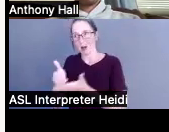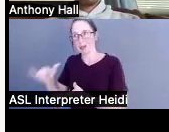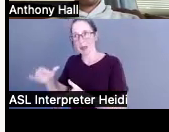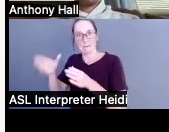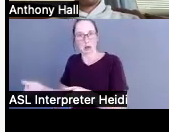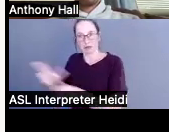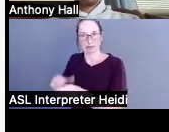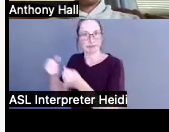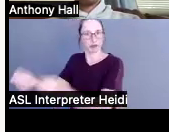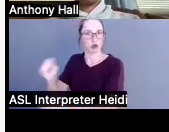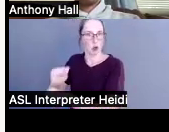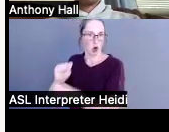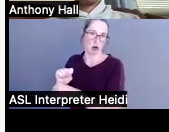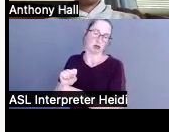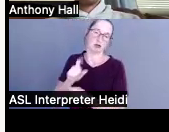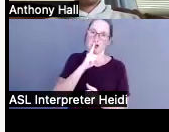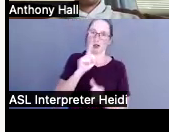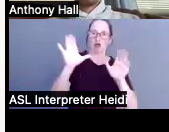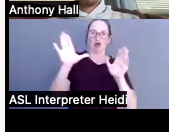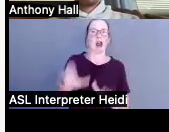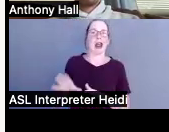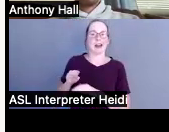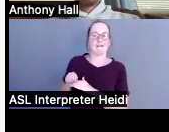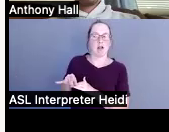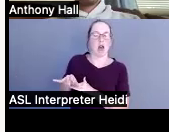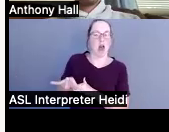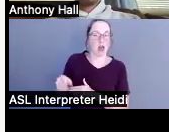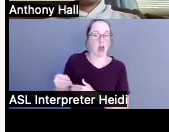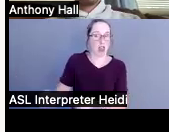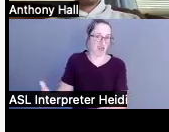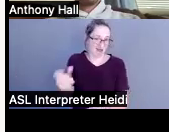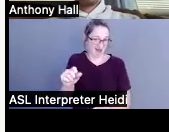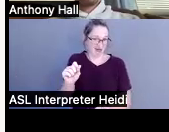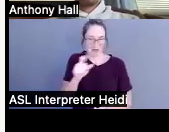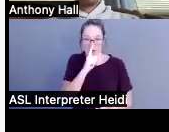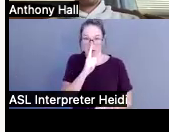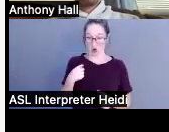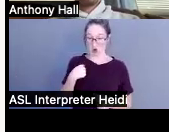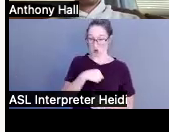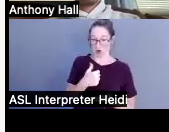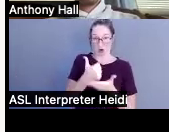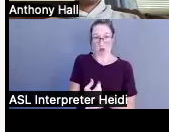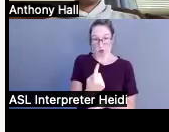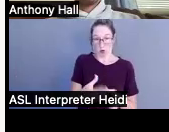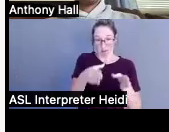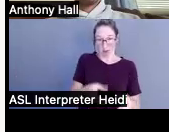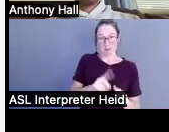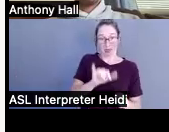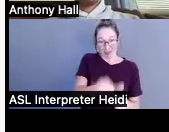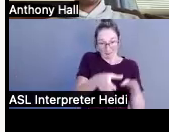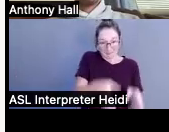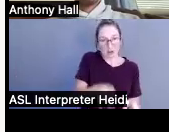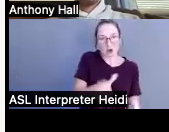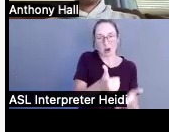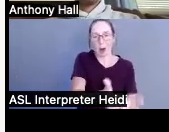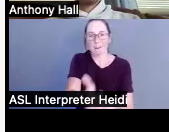also. So it had a really great trickle down effect. So not only were we helping people, but the people we helped were helping